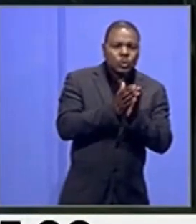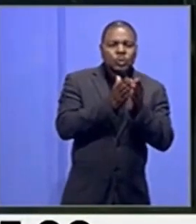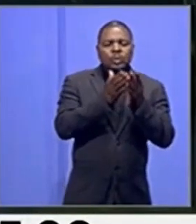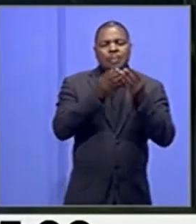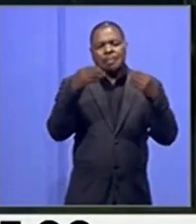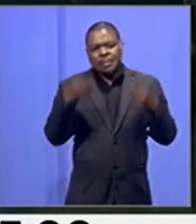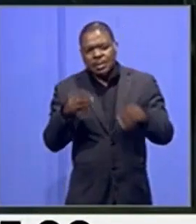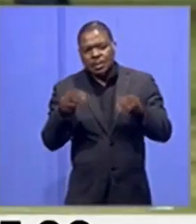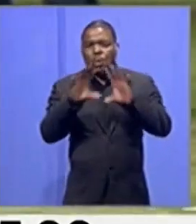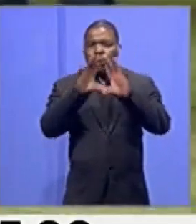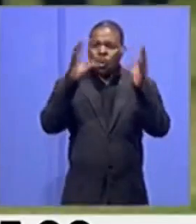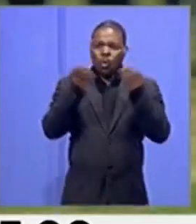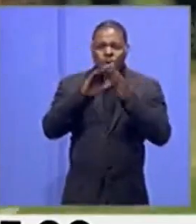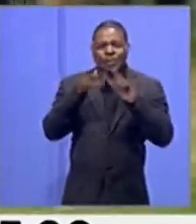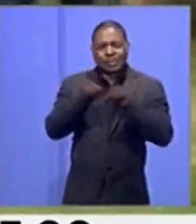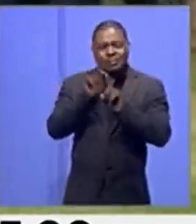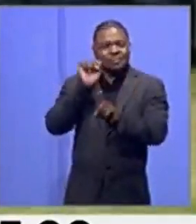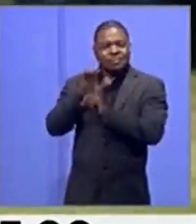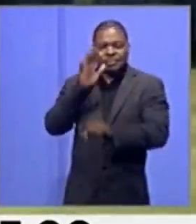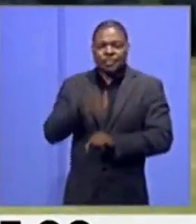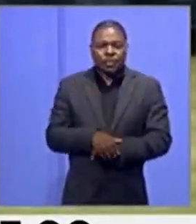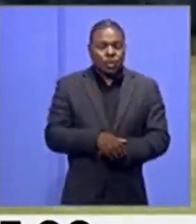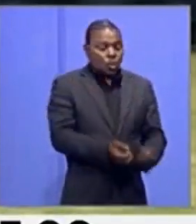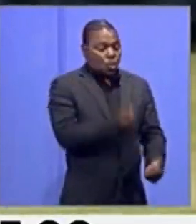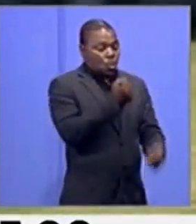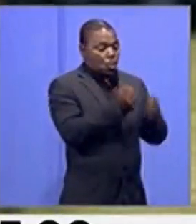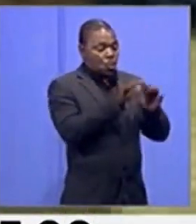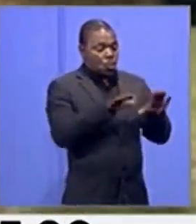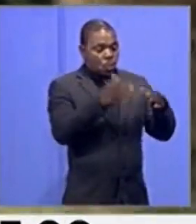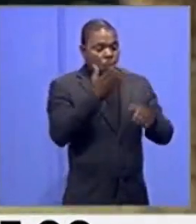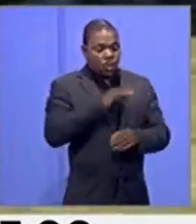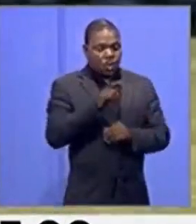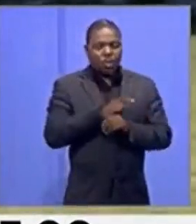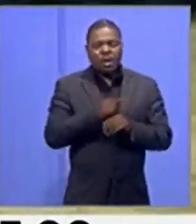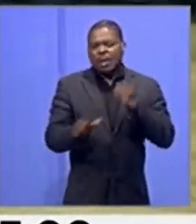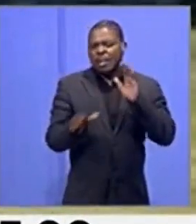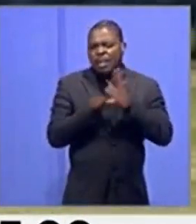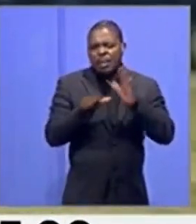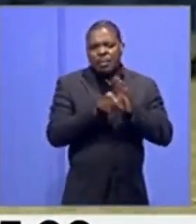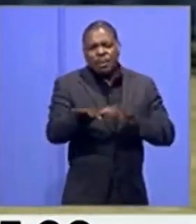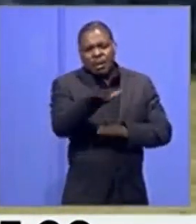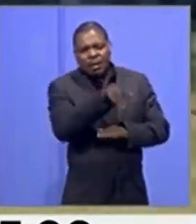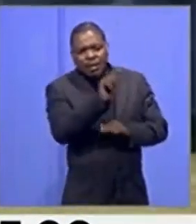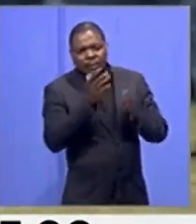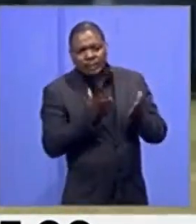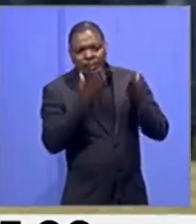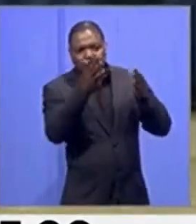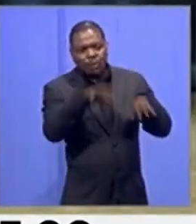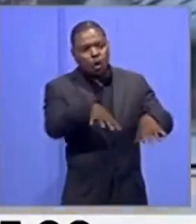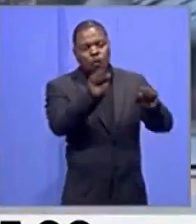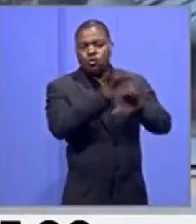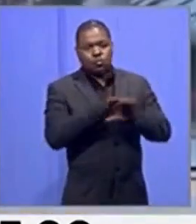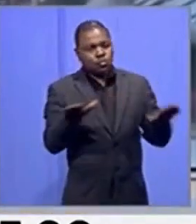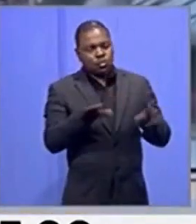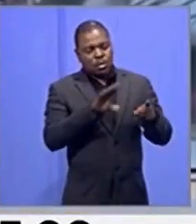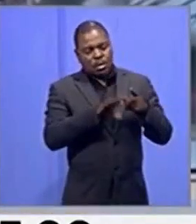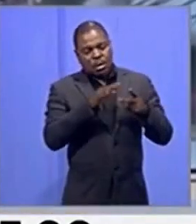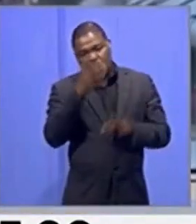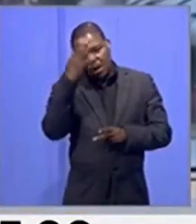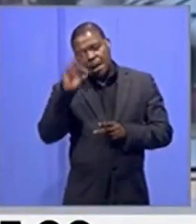ka kakaretšo. Kgorotsheko e kgopelwa gore makala a bohlokwa a se kgaolelwe motlakase goba mmušo o loge maano a